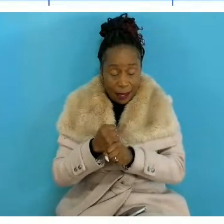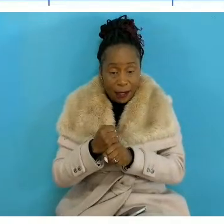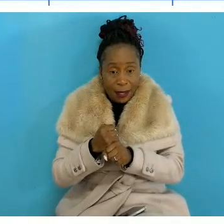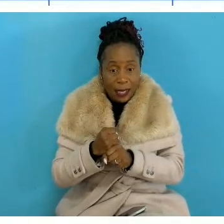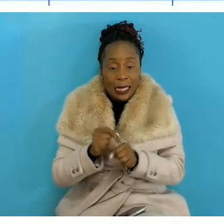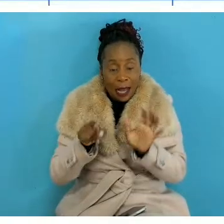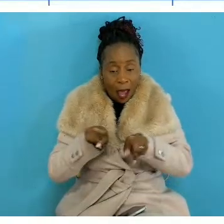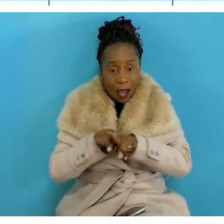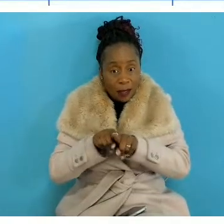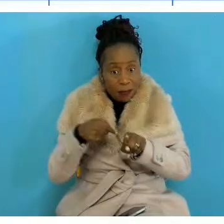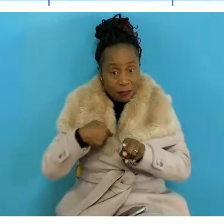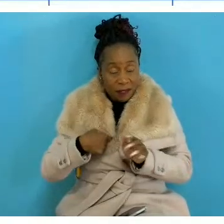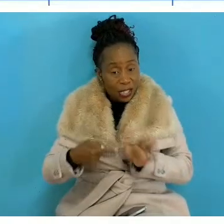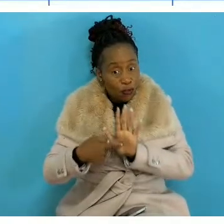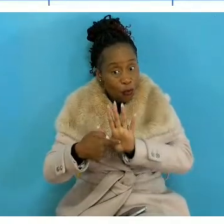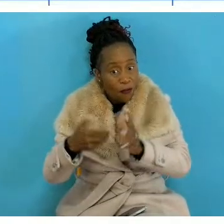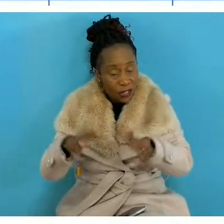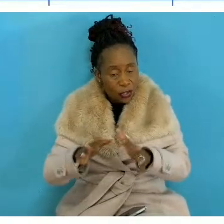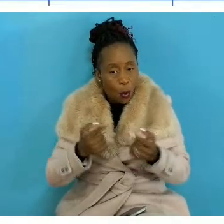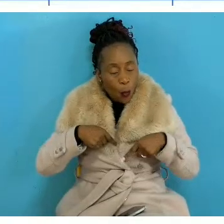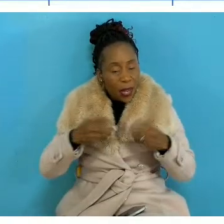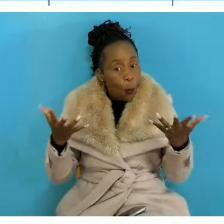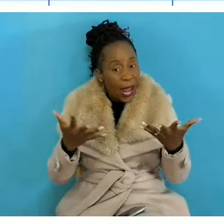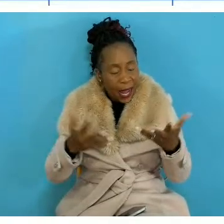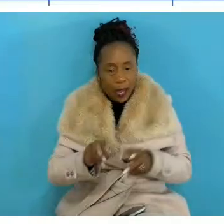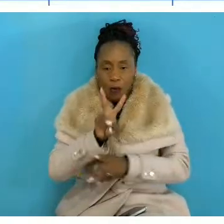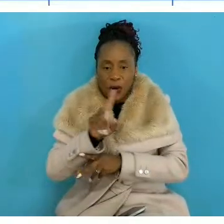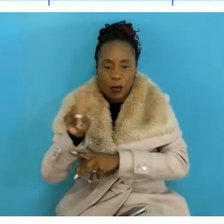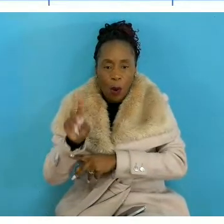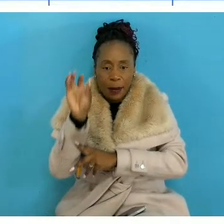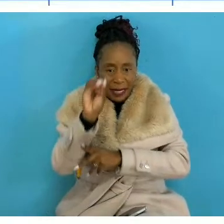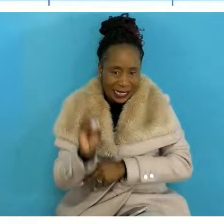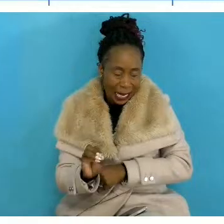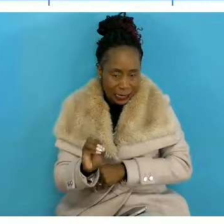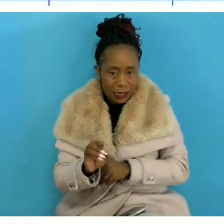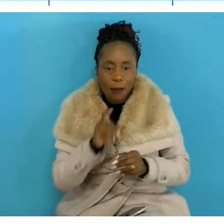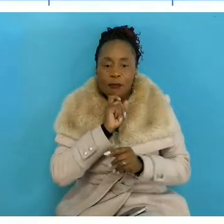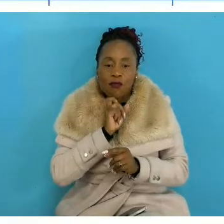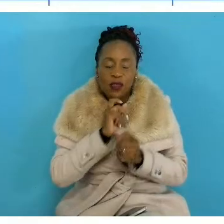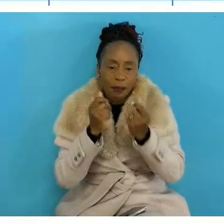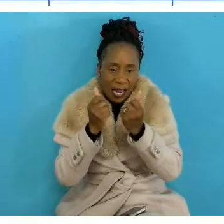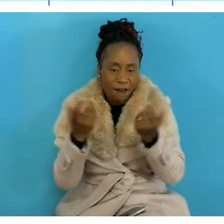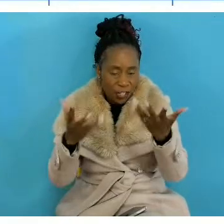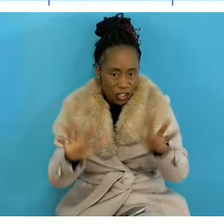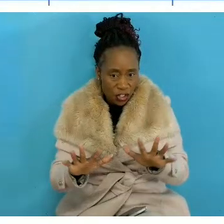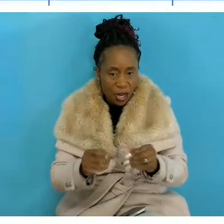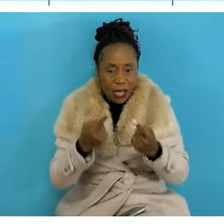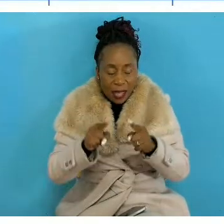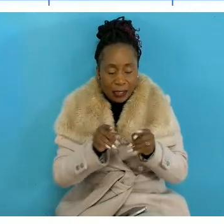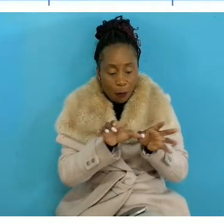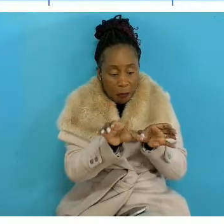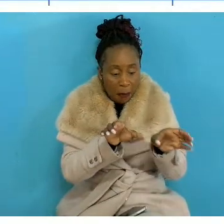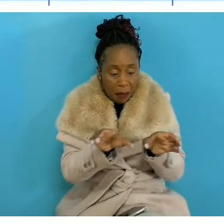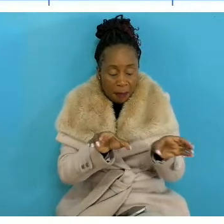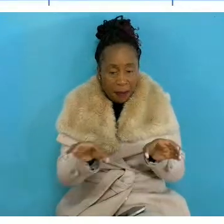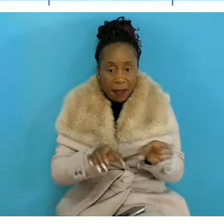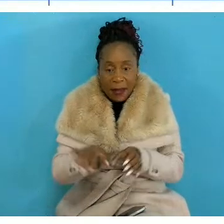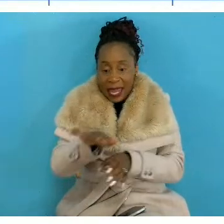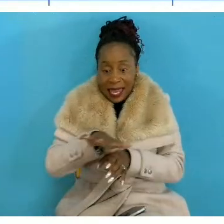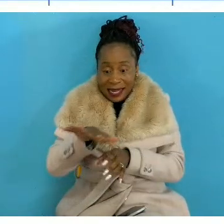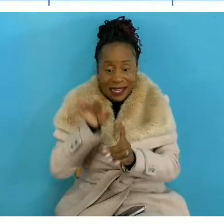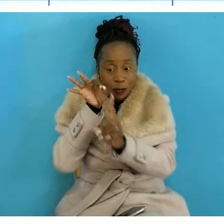indicated, we are on 21% spent, obviously broken down into the specific